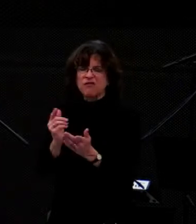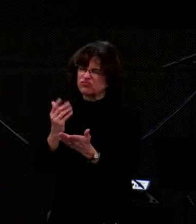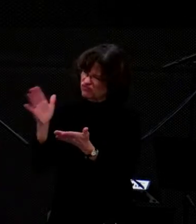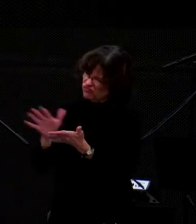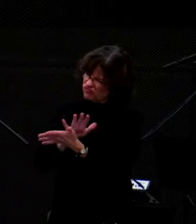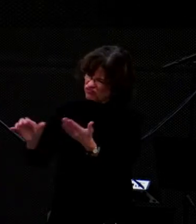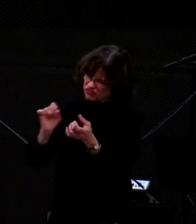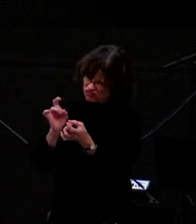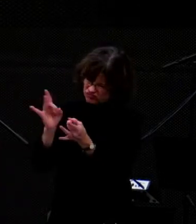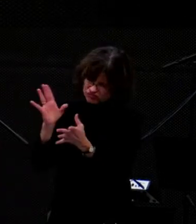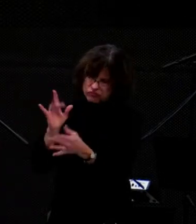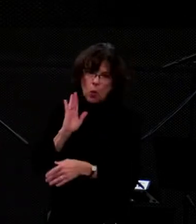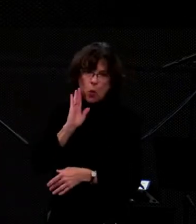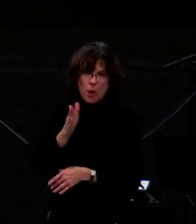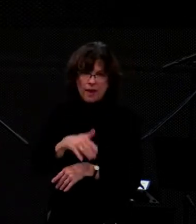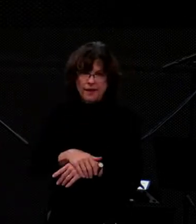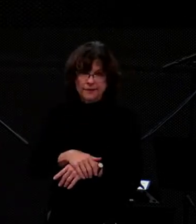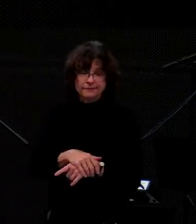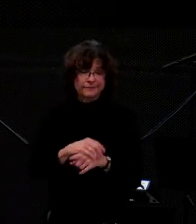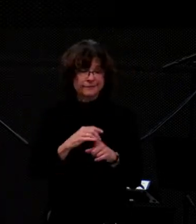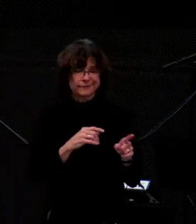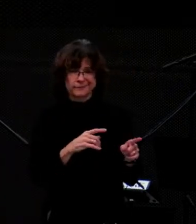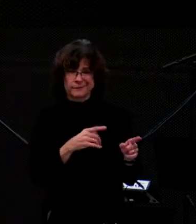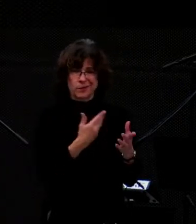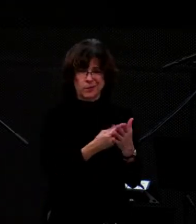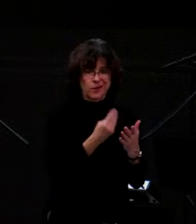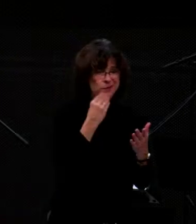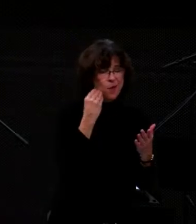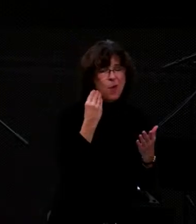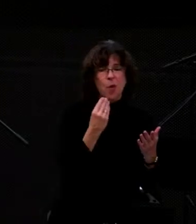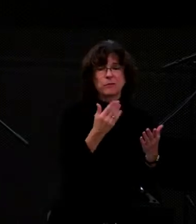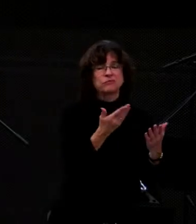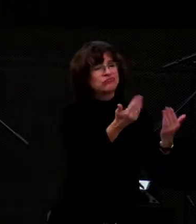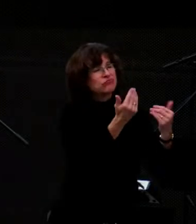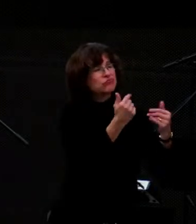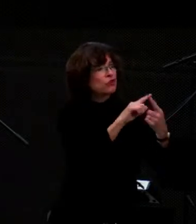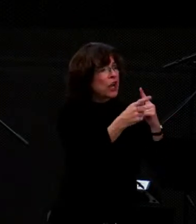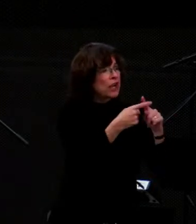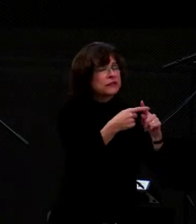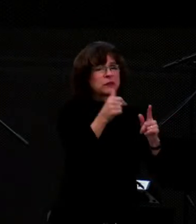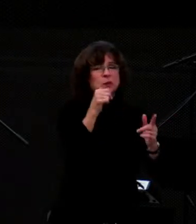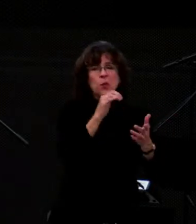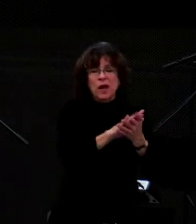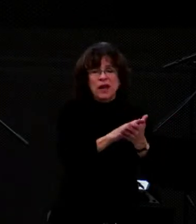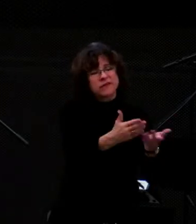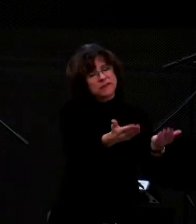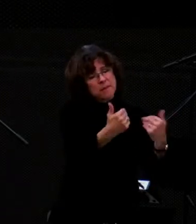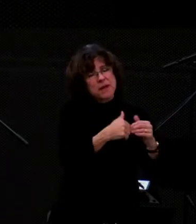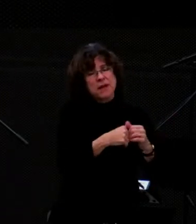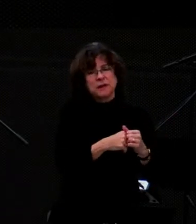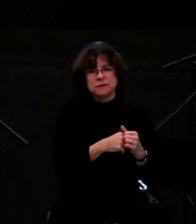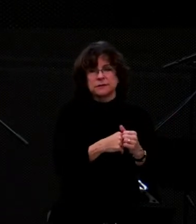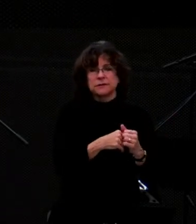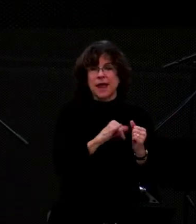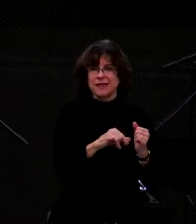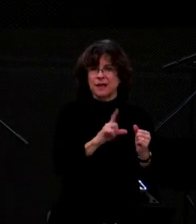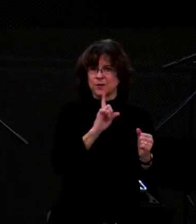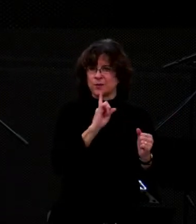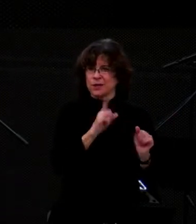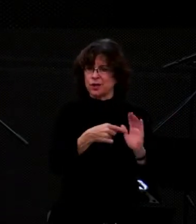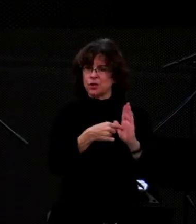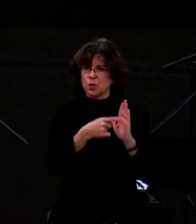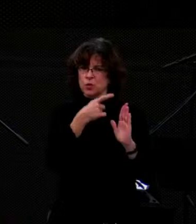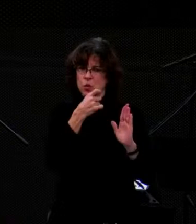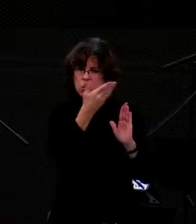gets home, obviously still upset, and he sends for his friends and his wives, and it's here that his true colors come out.